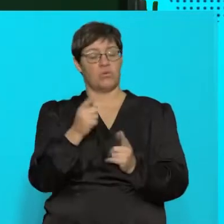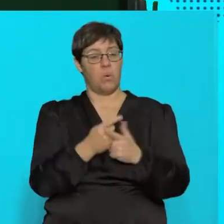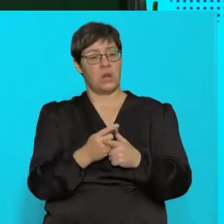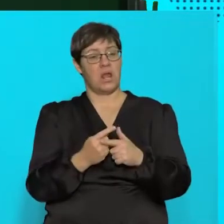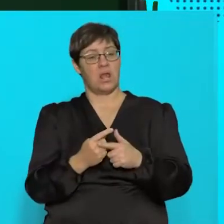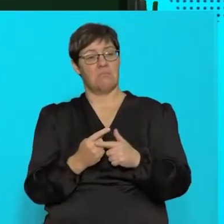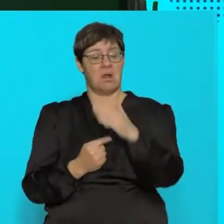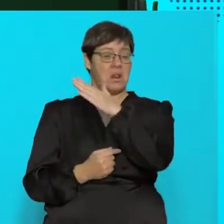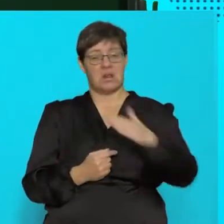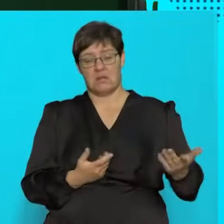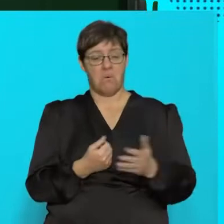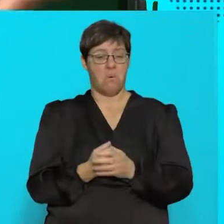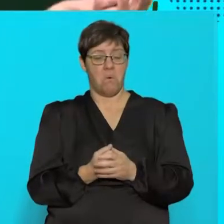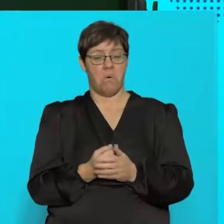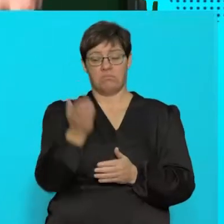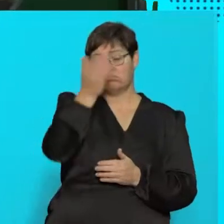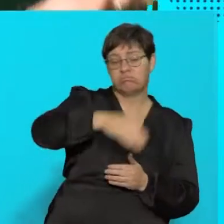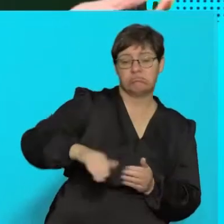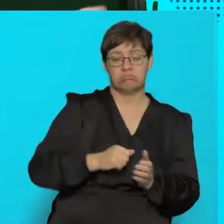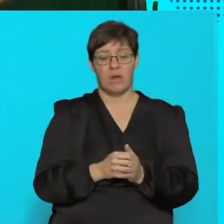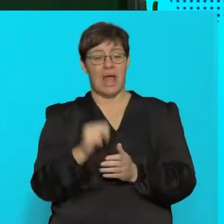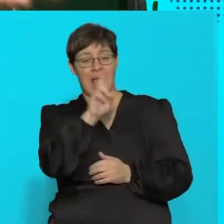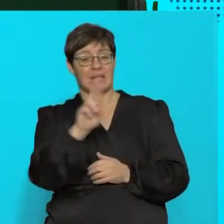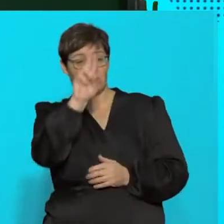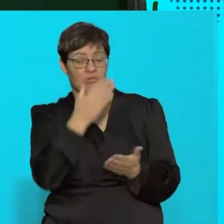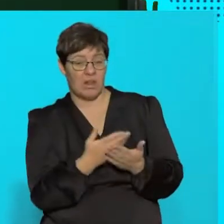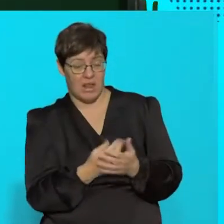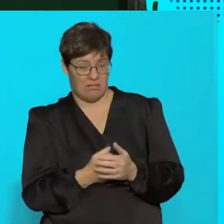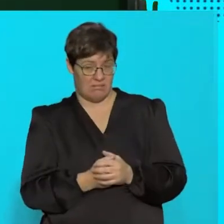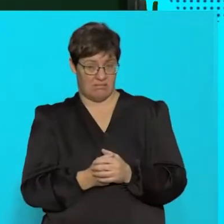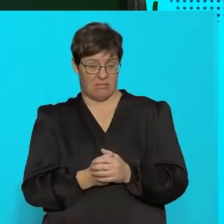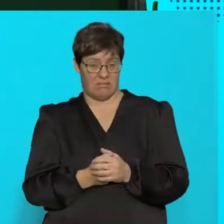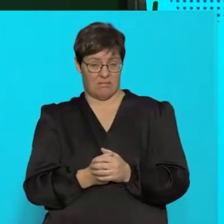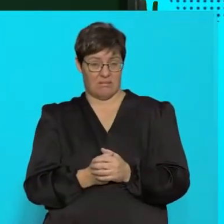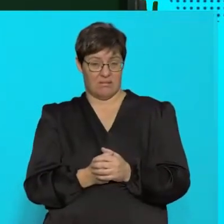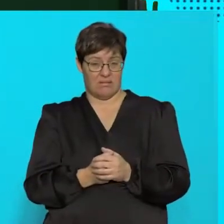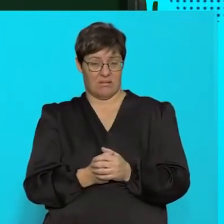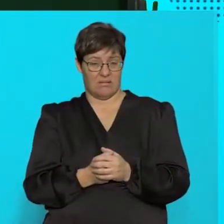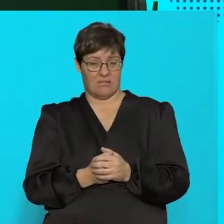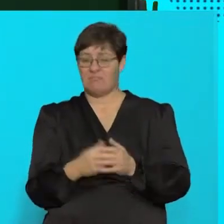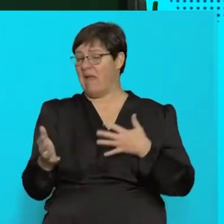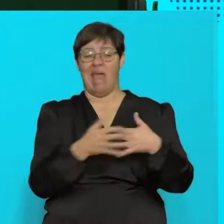linear. It could be a different model. It could be parabolic, it could be exponential, it could be any